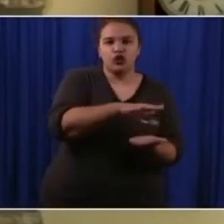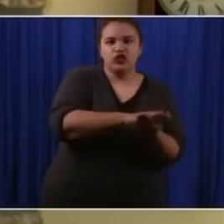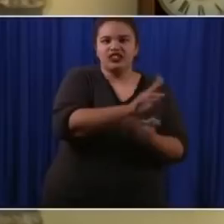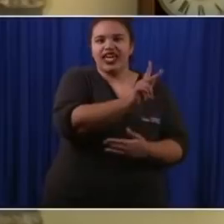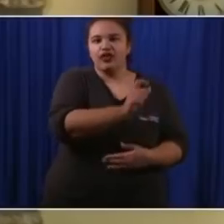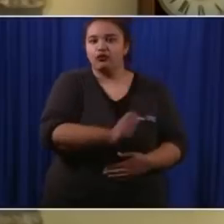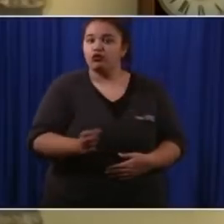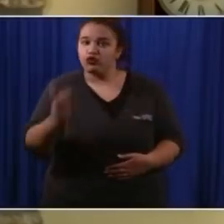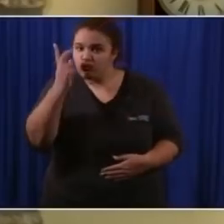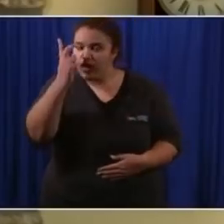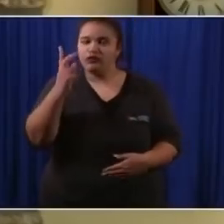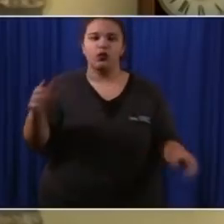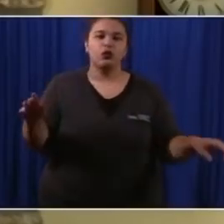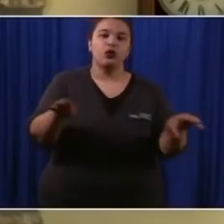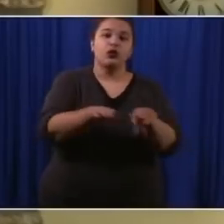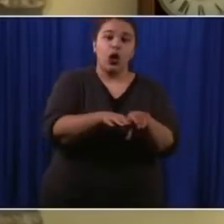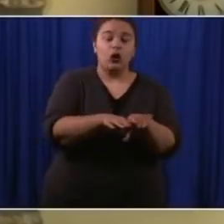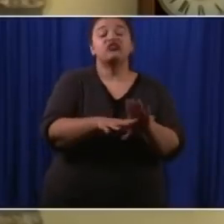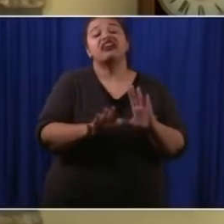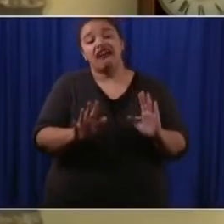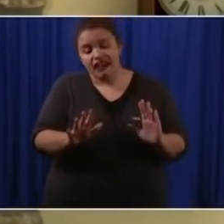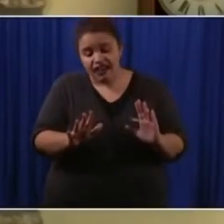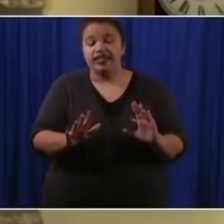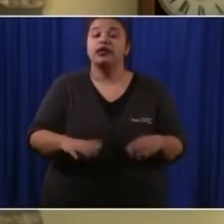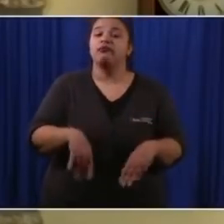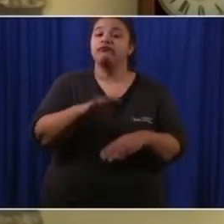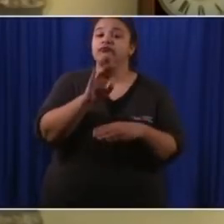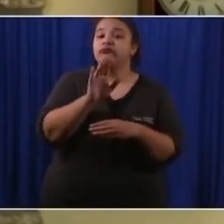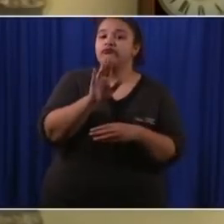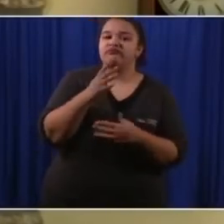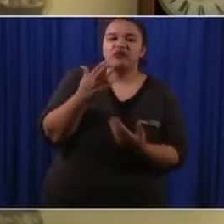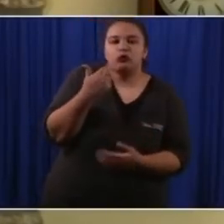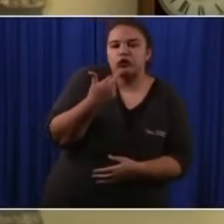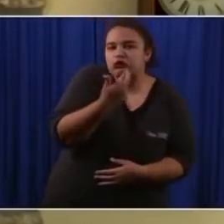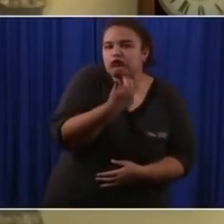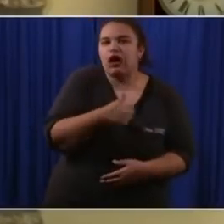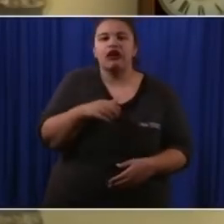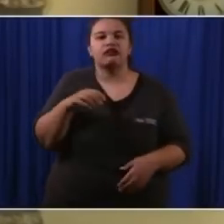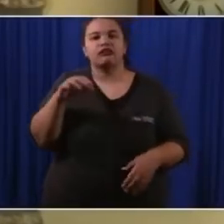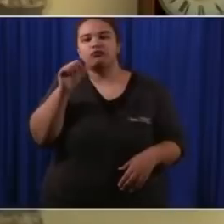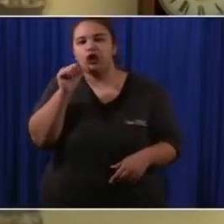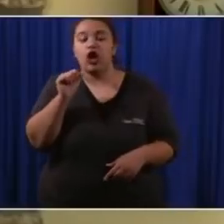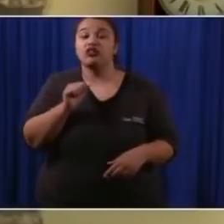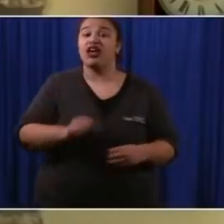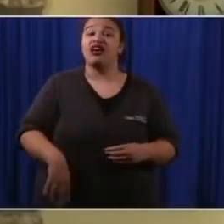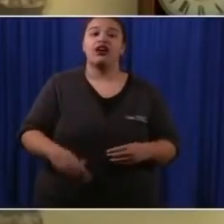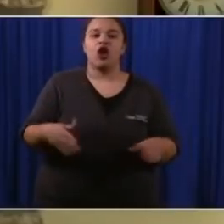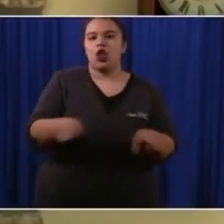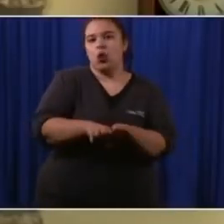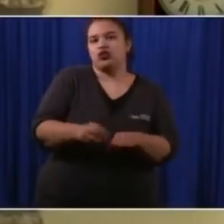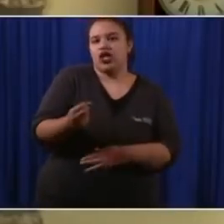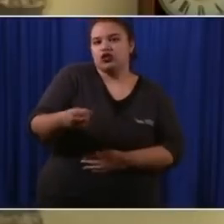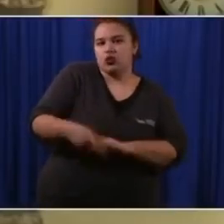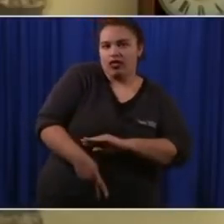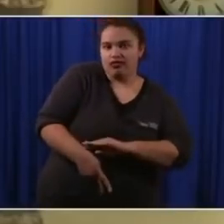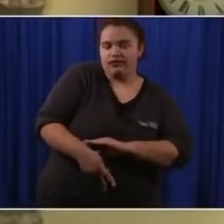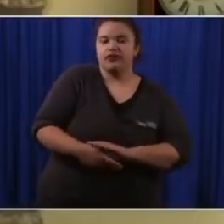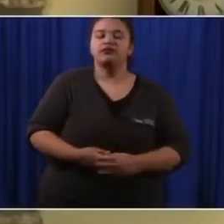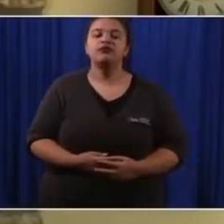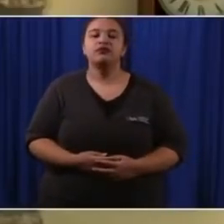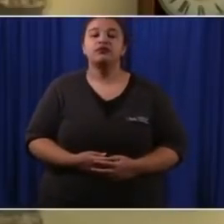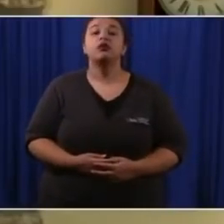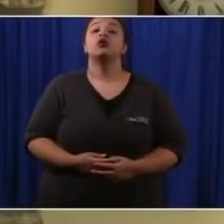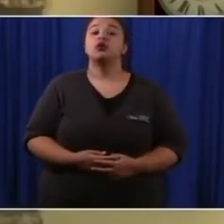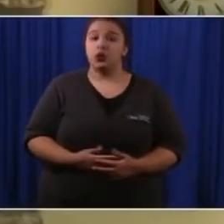bars from selling alcohol at 10 o'clock. This week, you've given schools the green light to play sports this fall, but not the green light to go back to